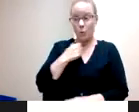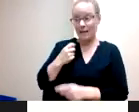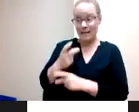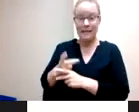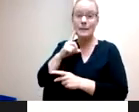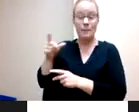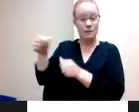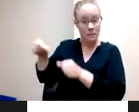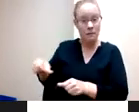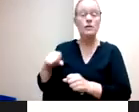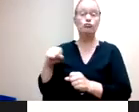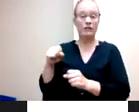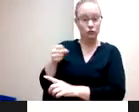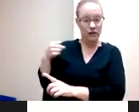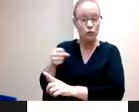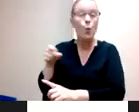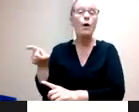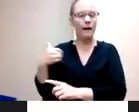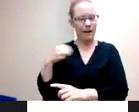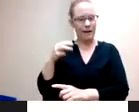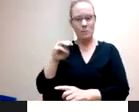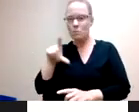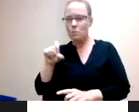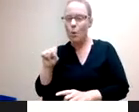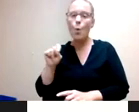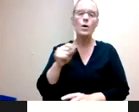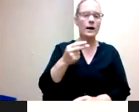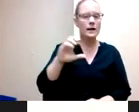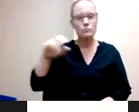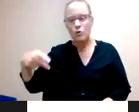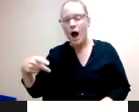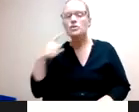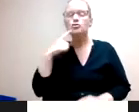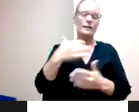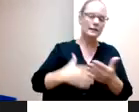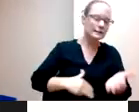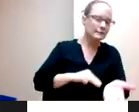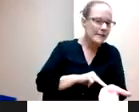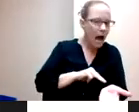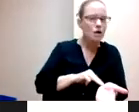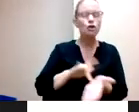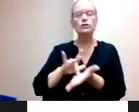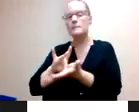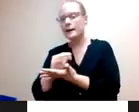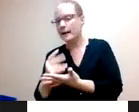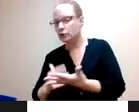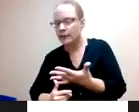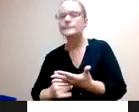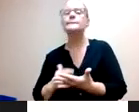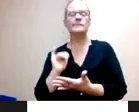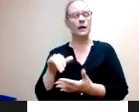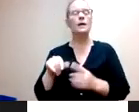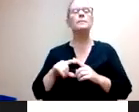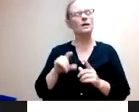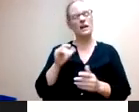They have their healthcare proxy, their MOLST, their list of doctors, their list of meds. So it's something to consider, but that's where it needs to be.